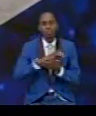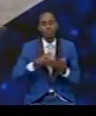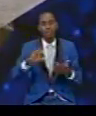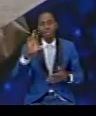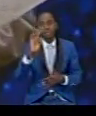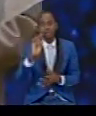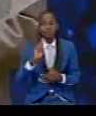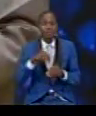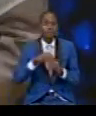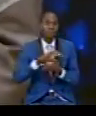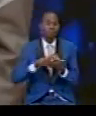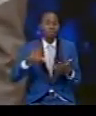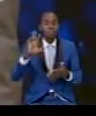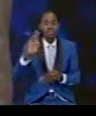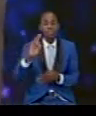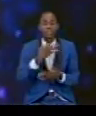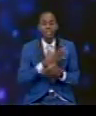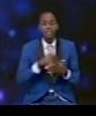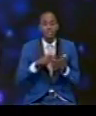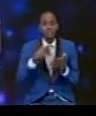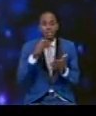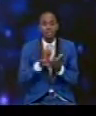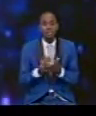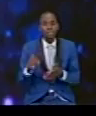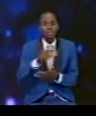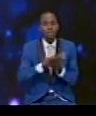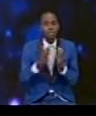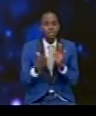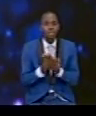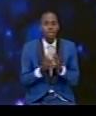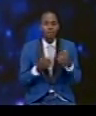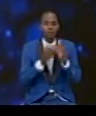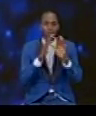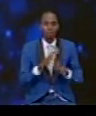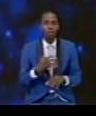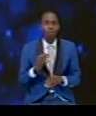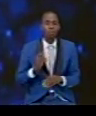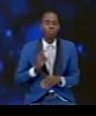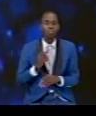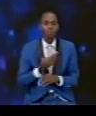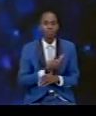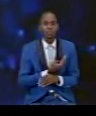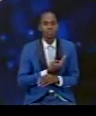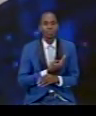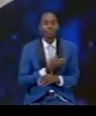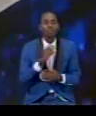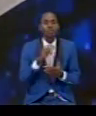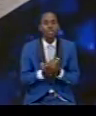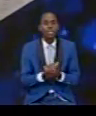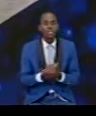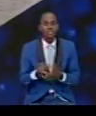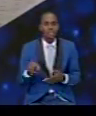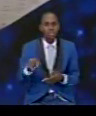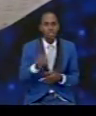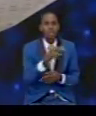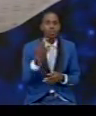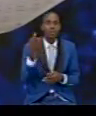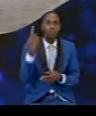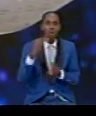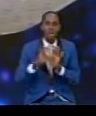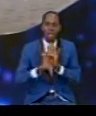in verse 7 he says and he became followers of us in verse seven so that he were